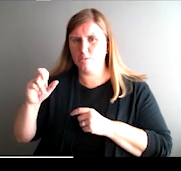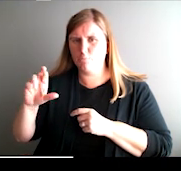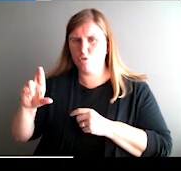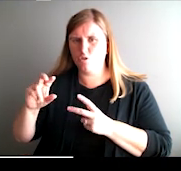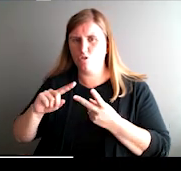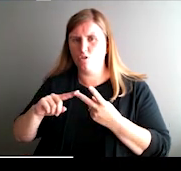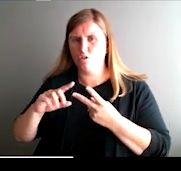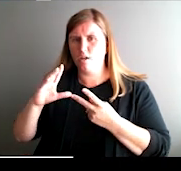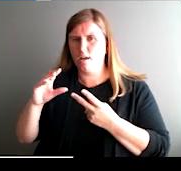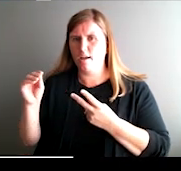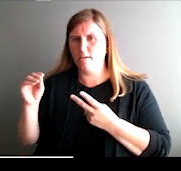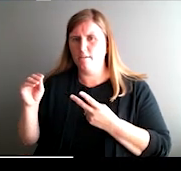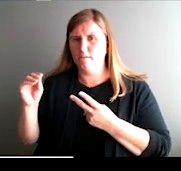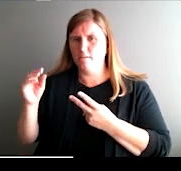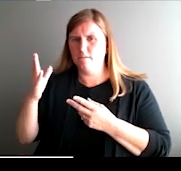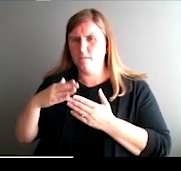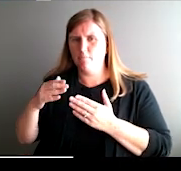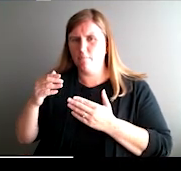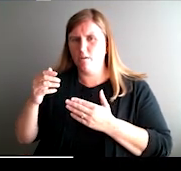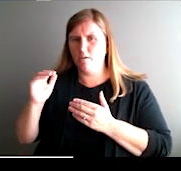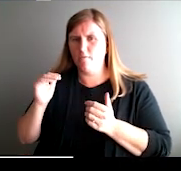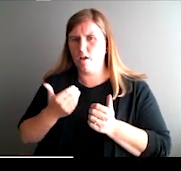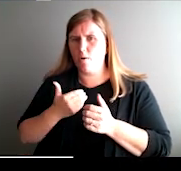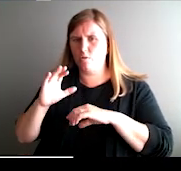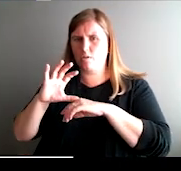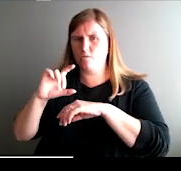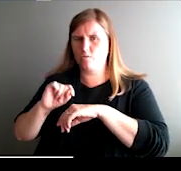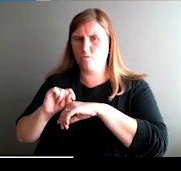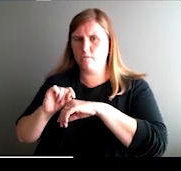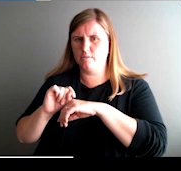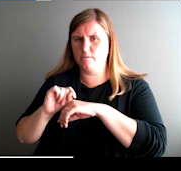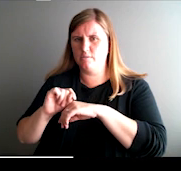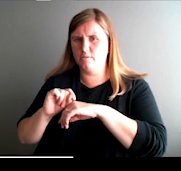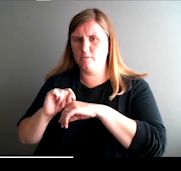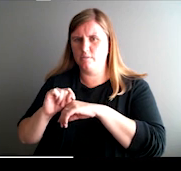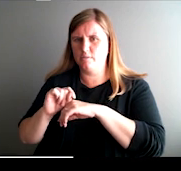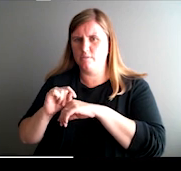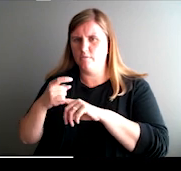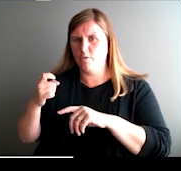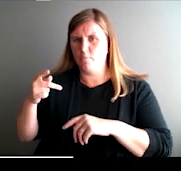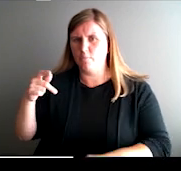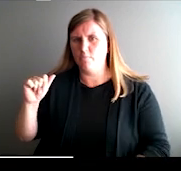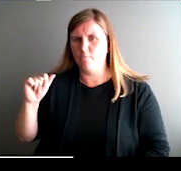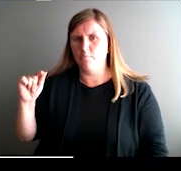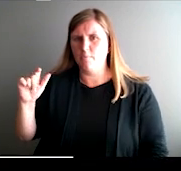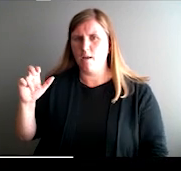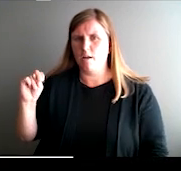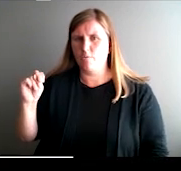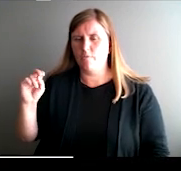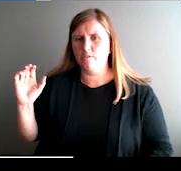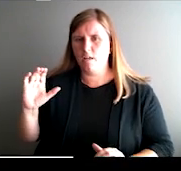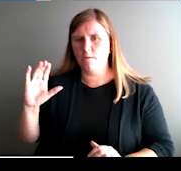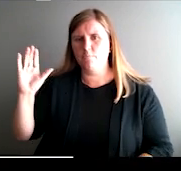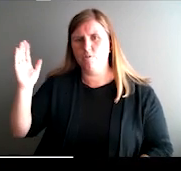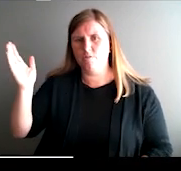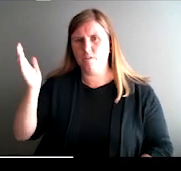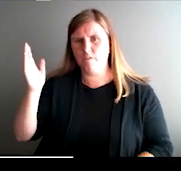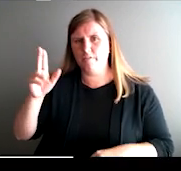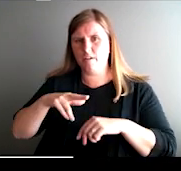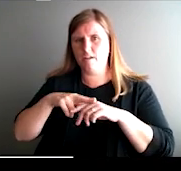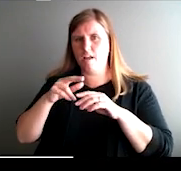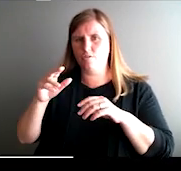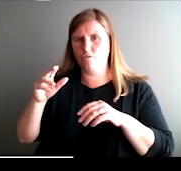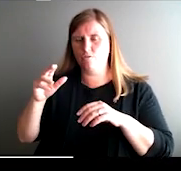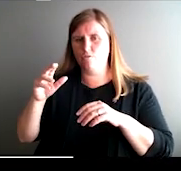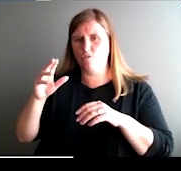and some of our consultants from Patton who have done presentations at the National